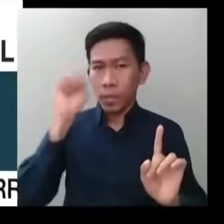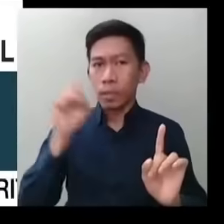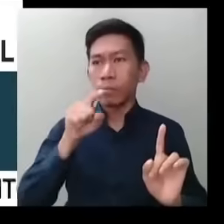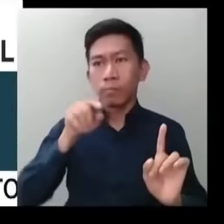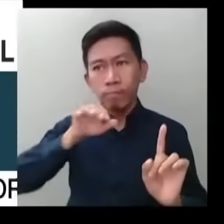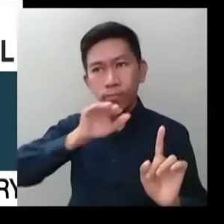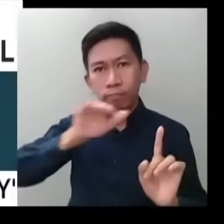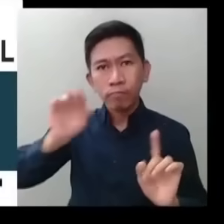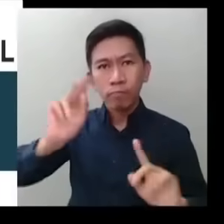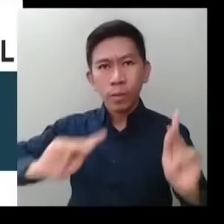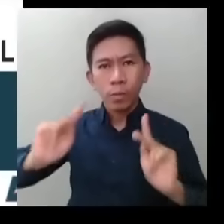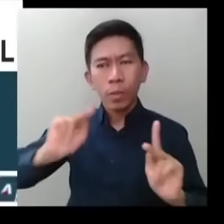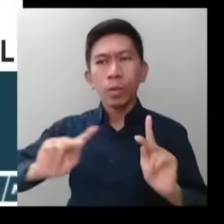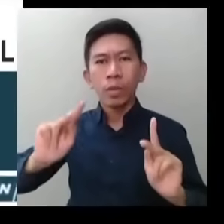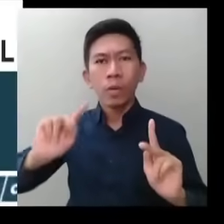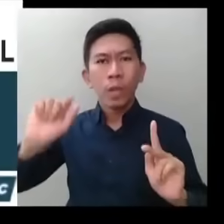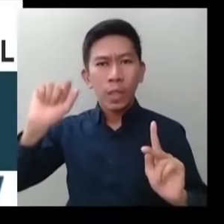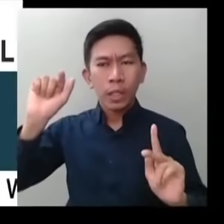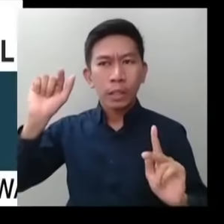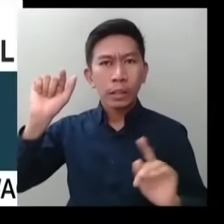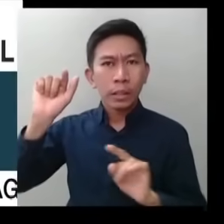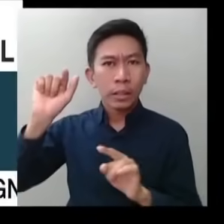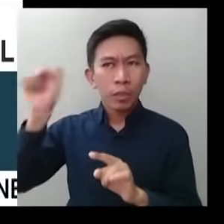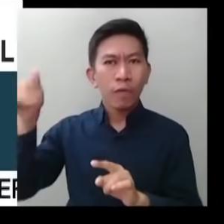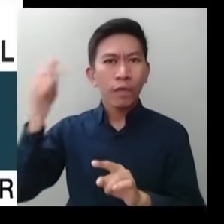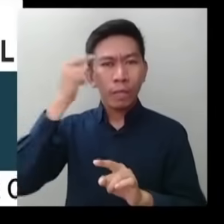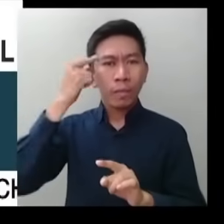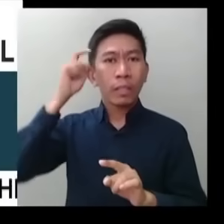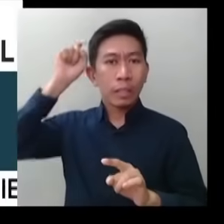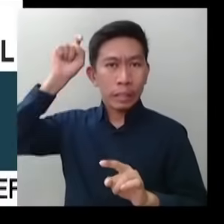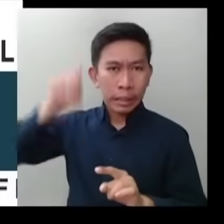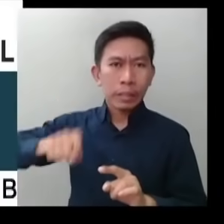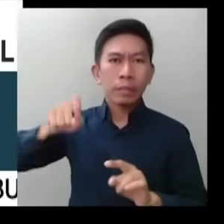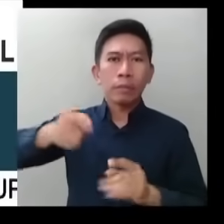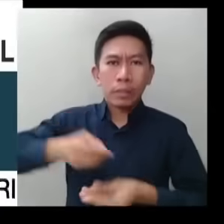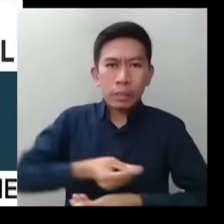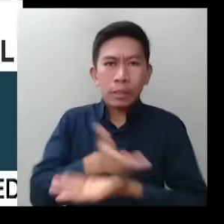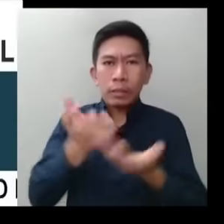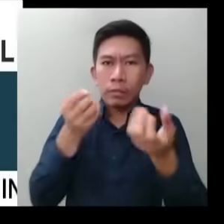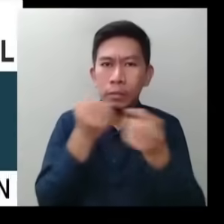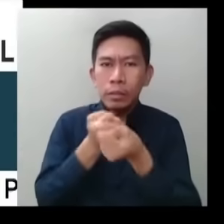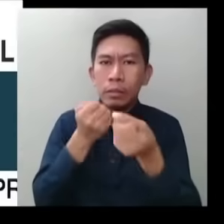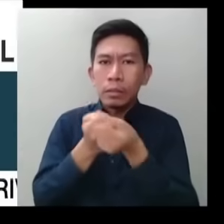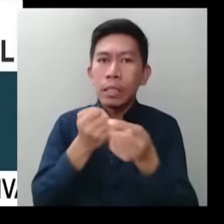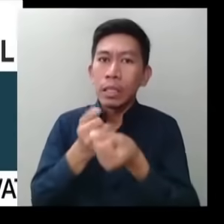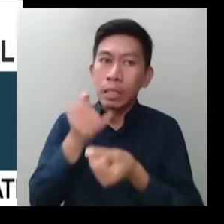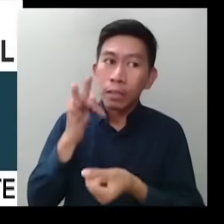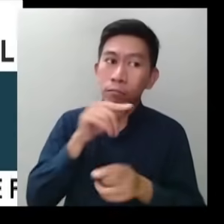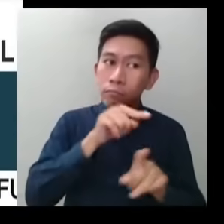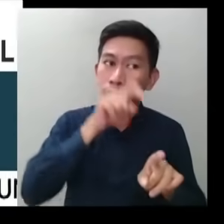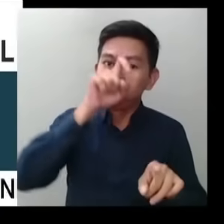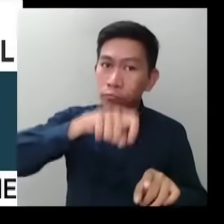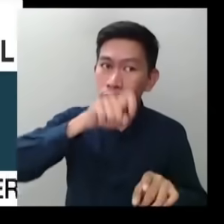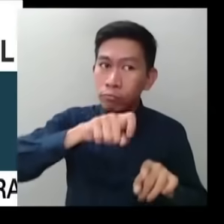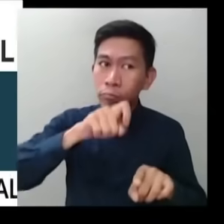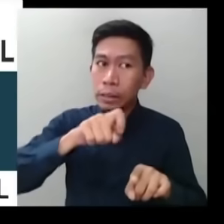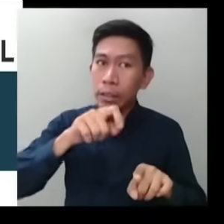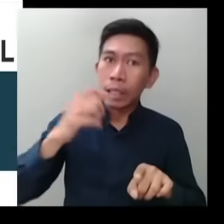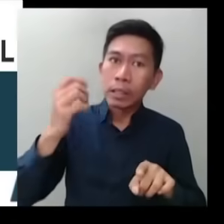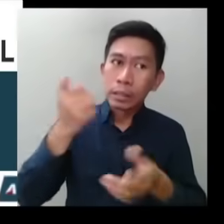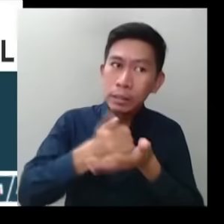for government to be providing, when needed, the necessary response efforts and